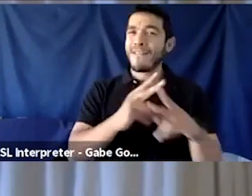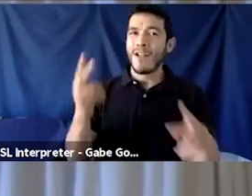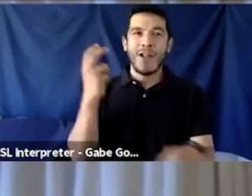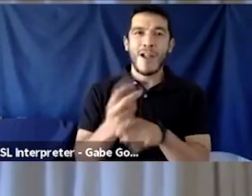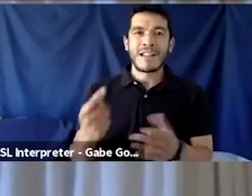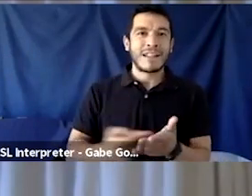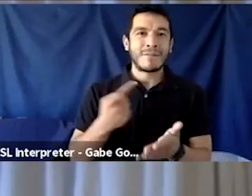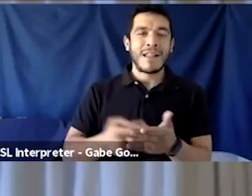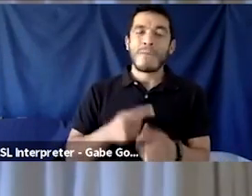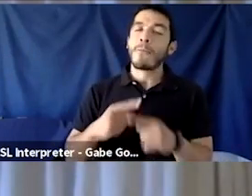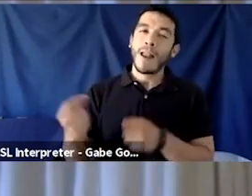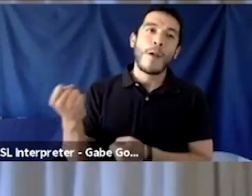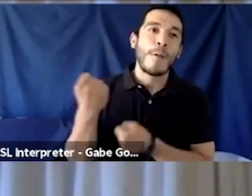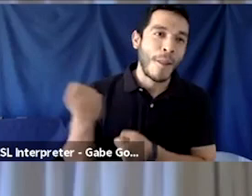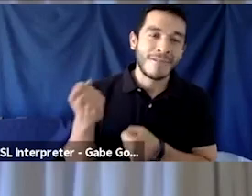in there.